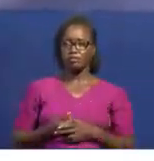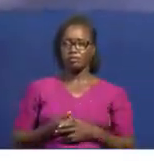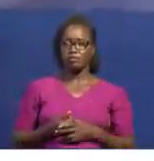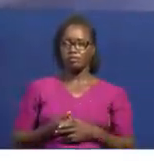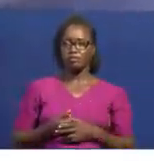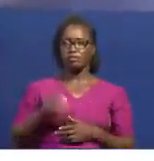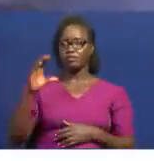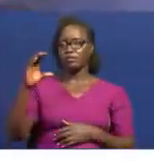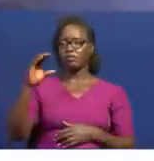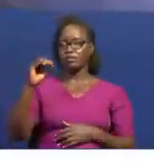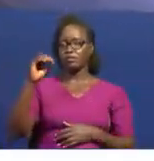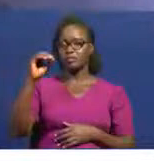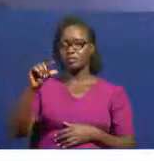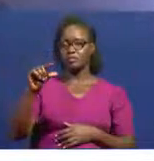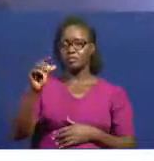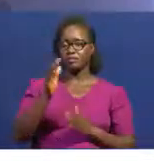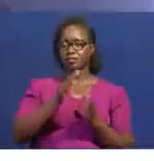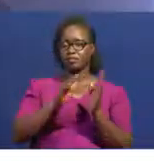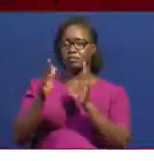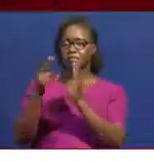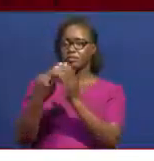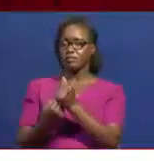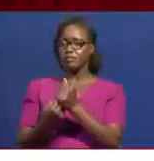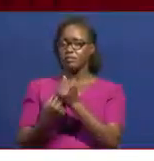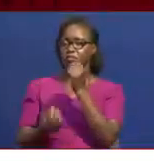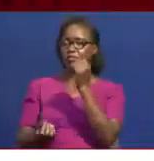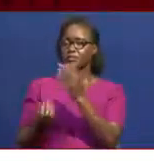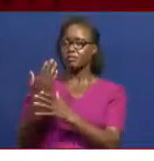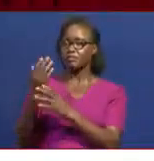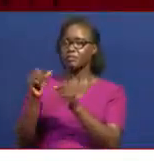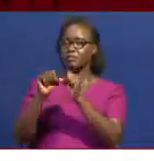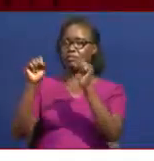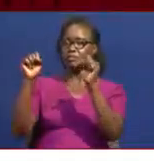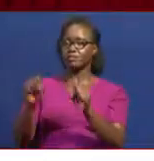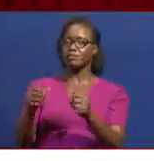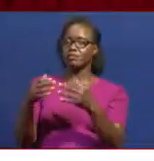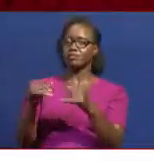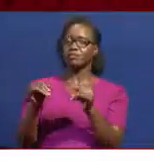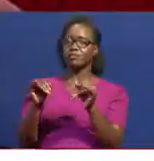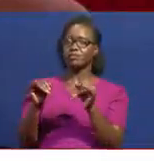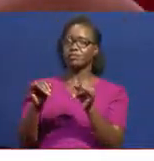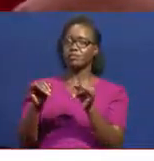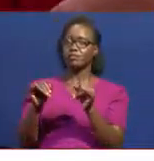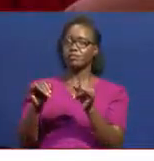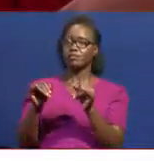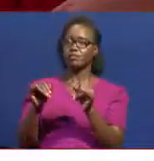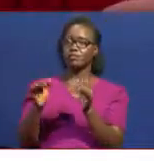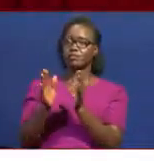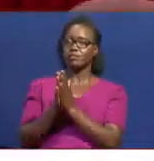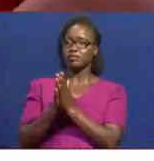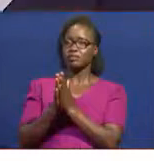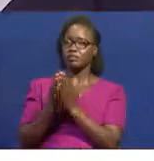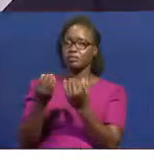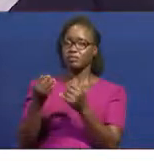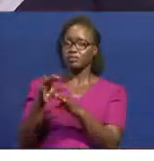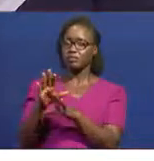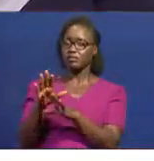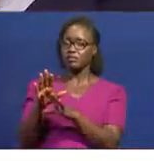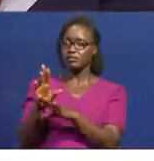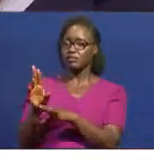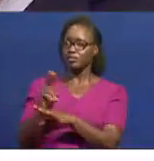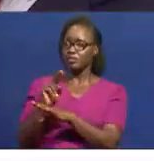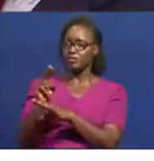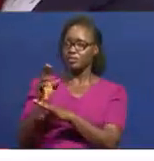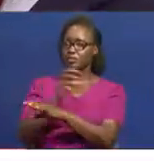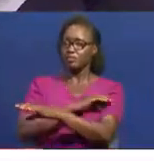The Council of Governors and the strategic partners have launched the system's implementation guidelines and its training manual to empower the